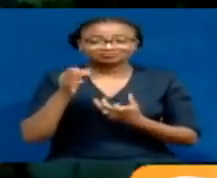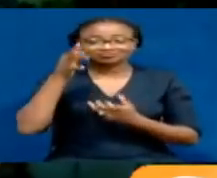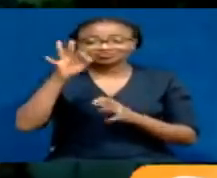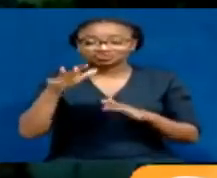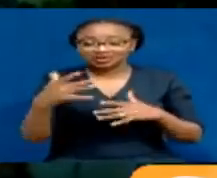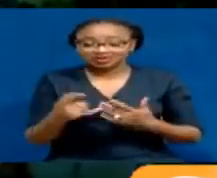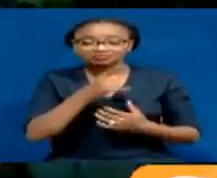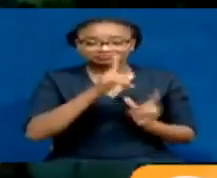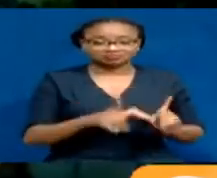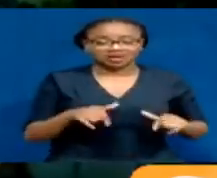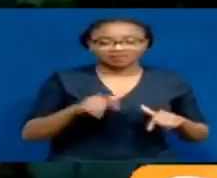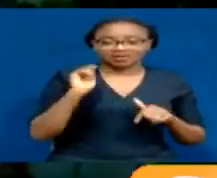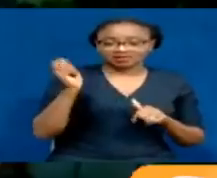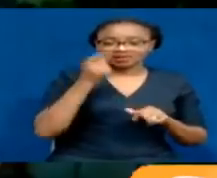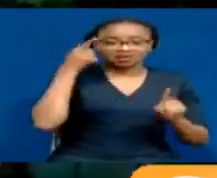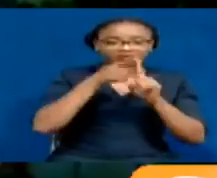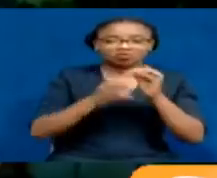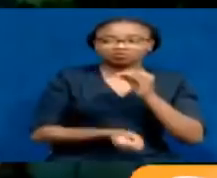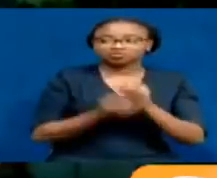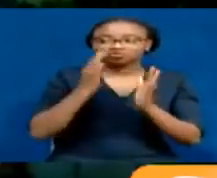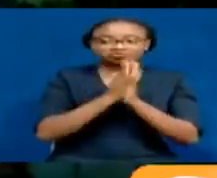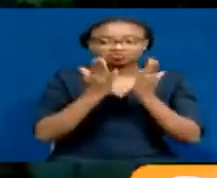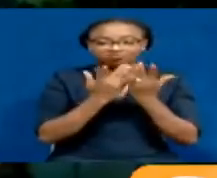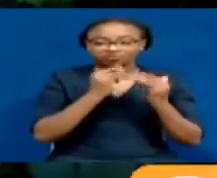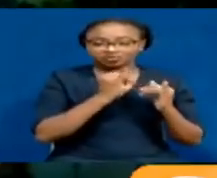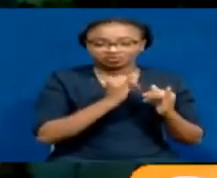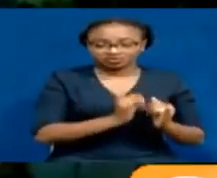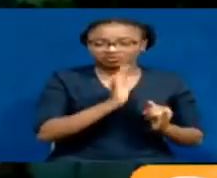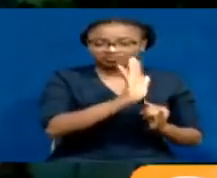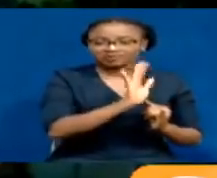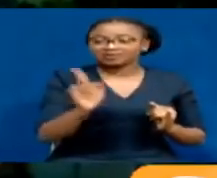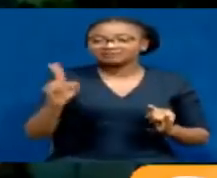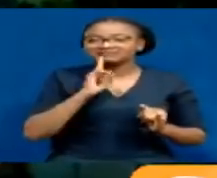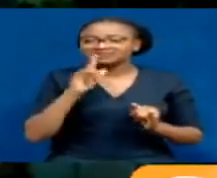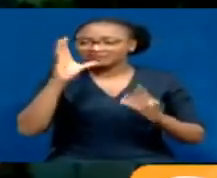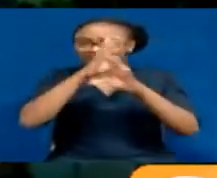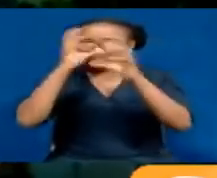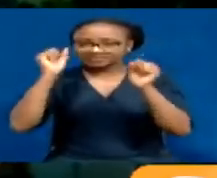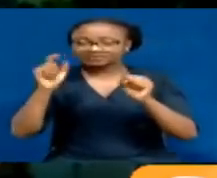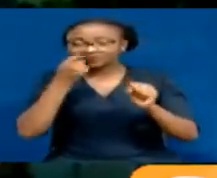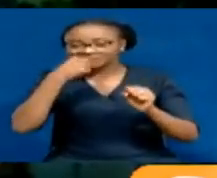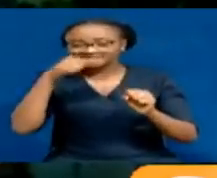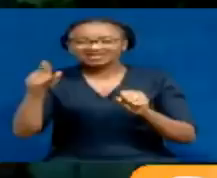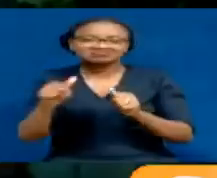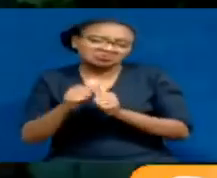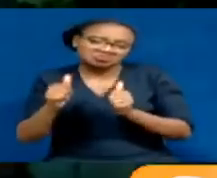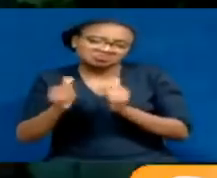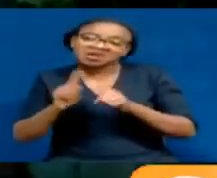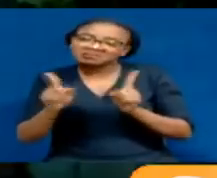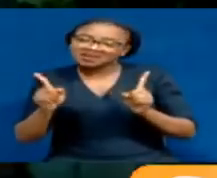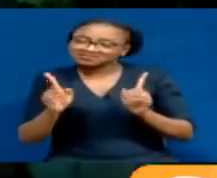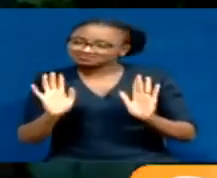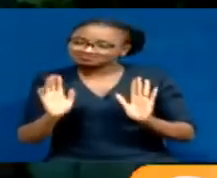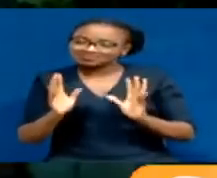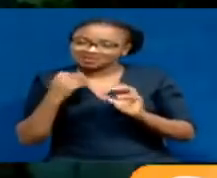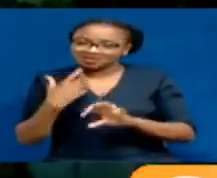Lissu, who is in Kenya to launch his new book, says the new president has started well but has a long way to go. The former presidential candidate